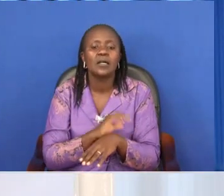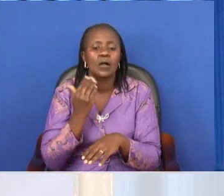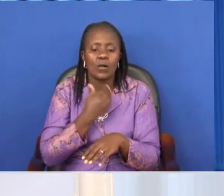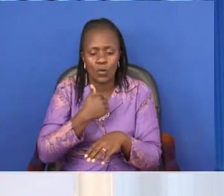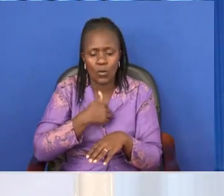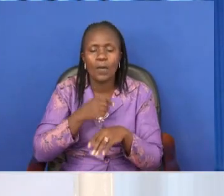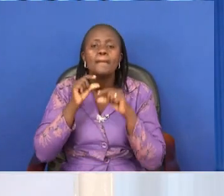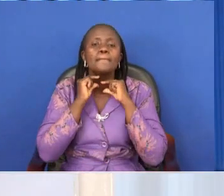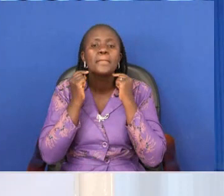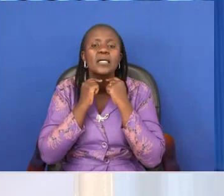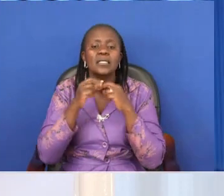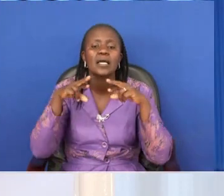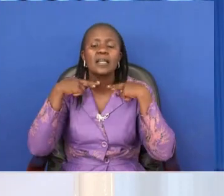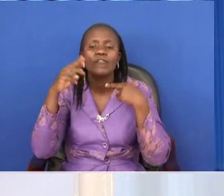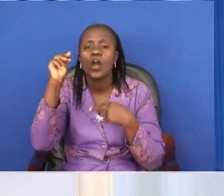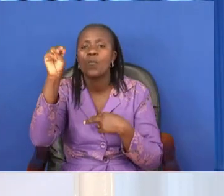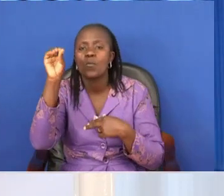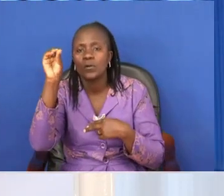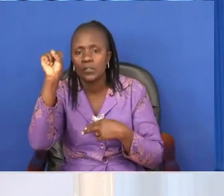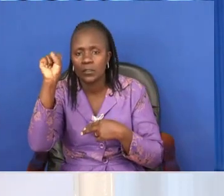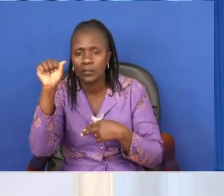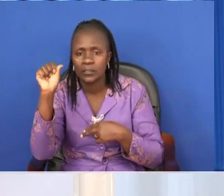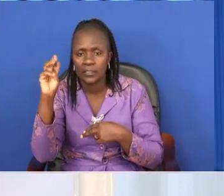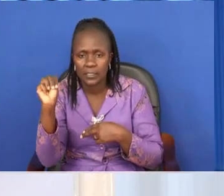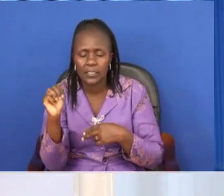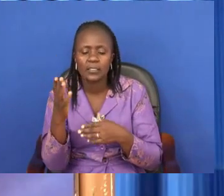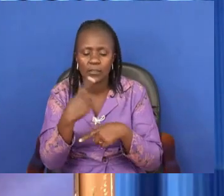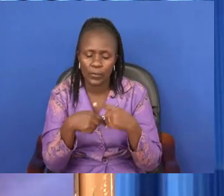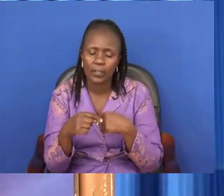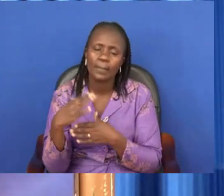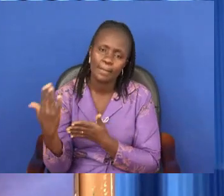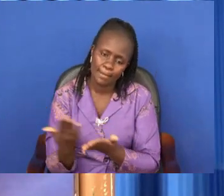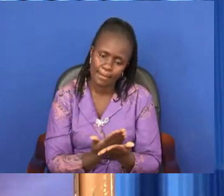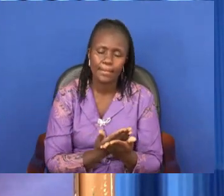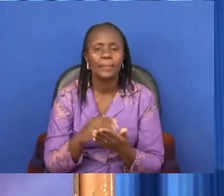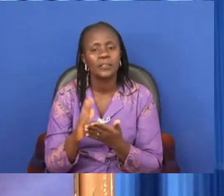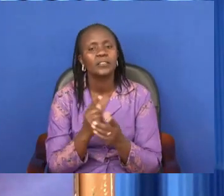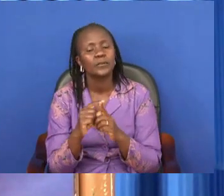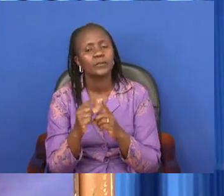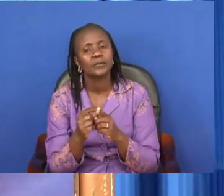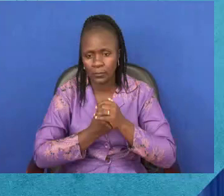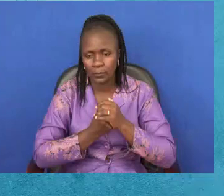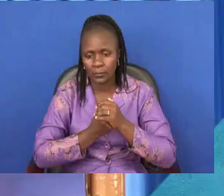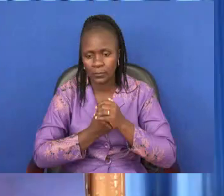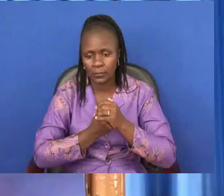pastor, Reverend Moses Ongongá. Please welcome and share with us the word of God. Thank you.